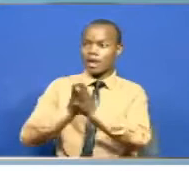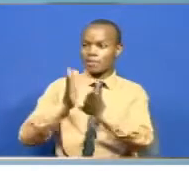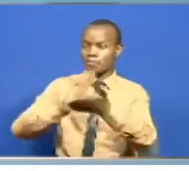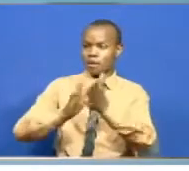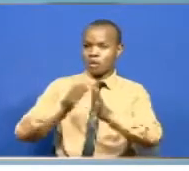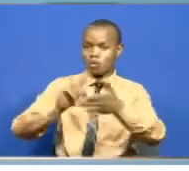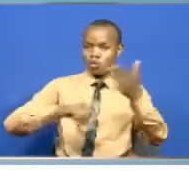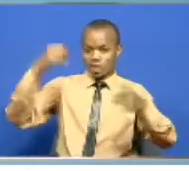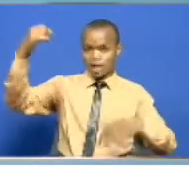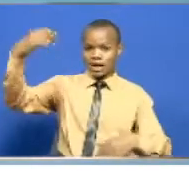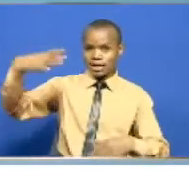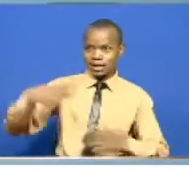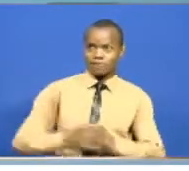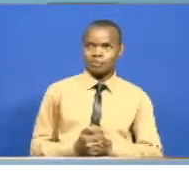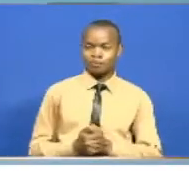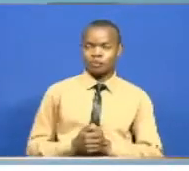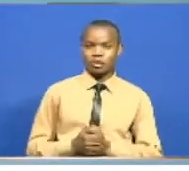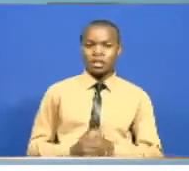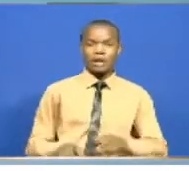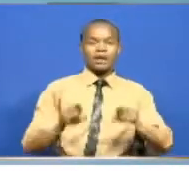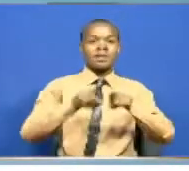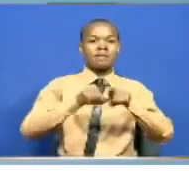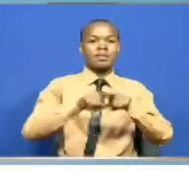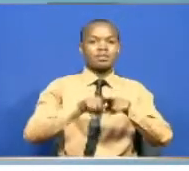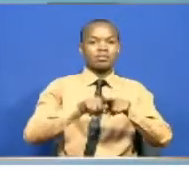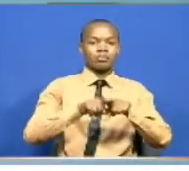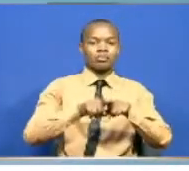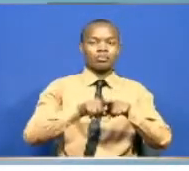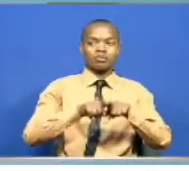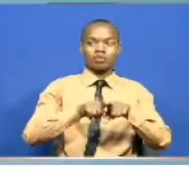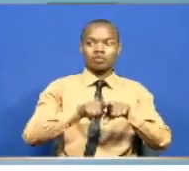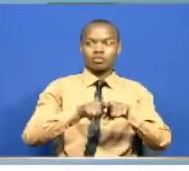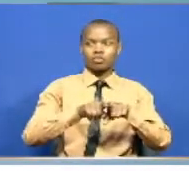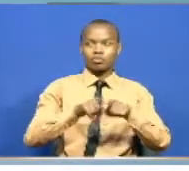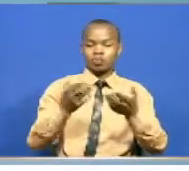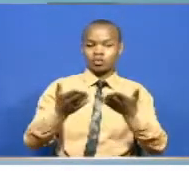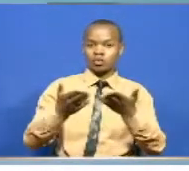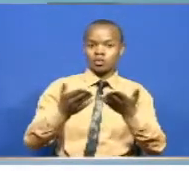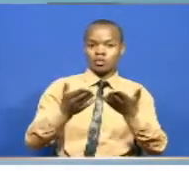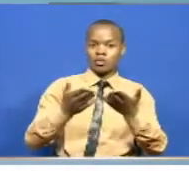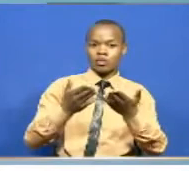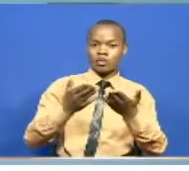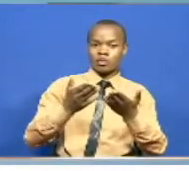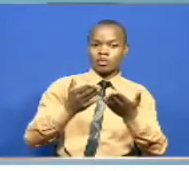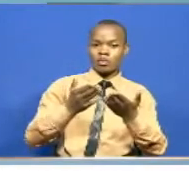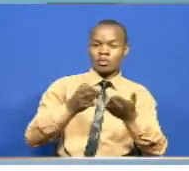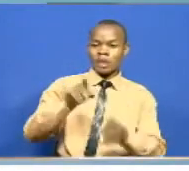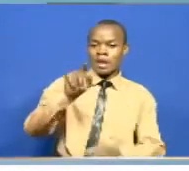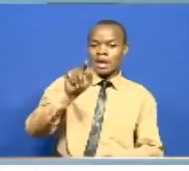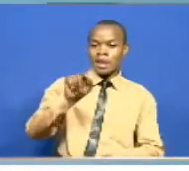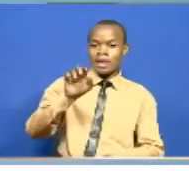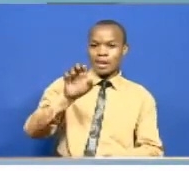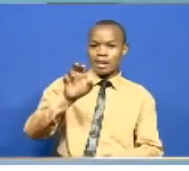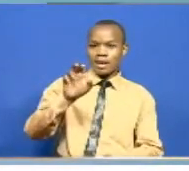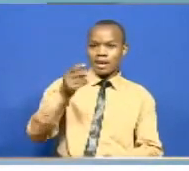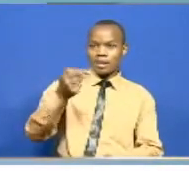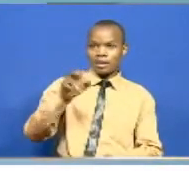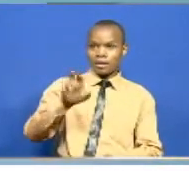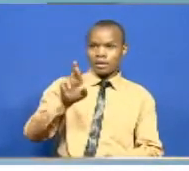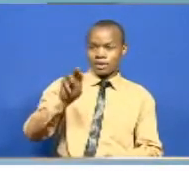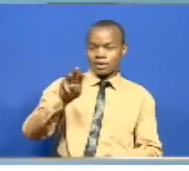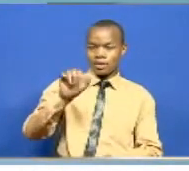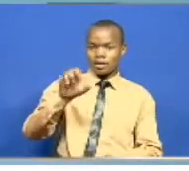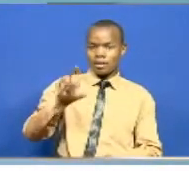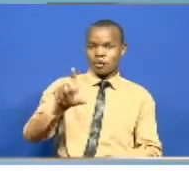even thermal energy as well, because you know solar water heating is another topic. Then after, there